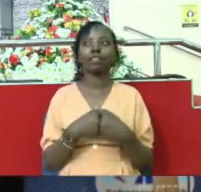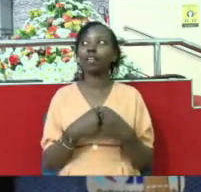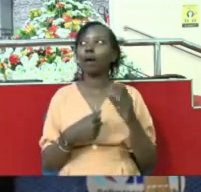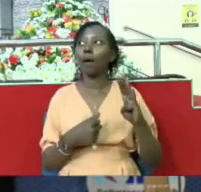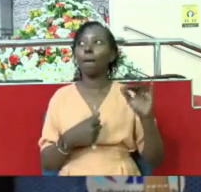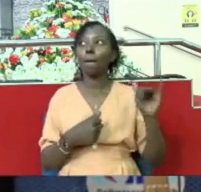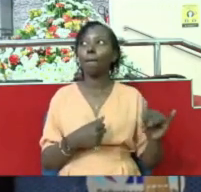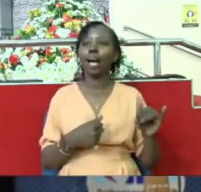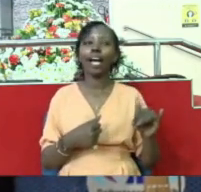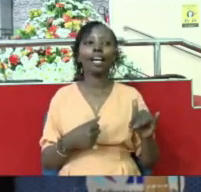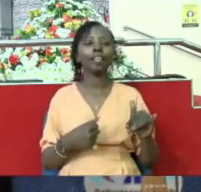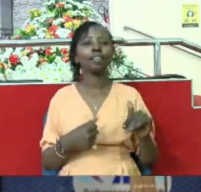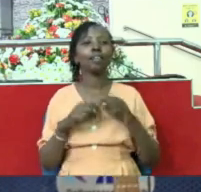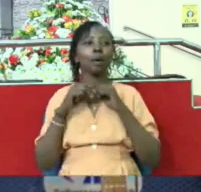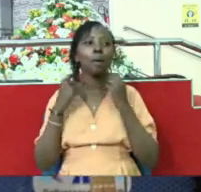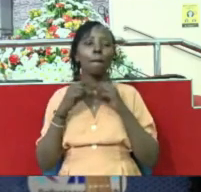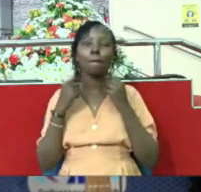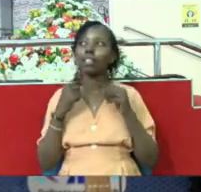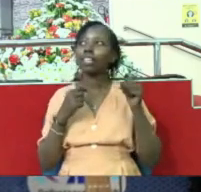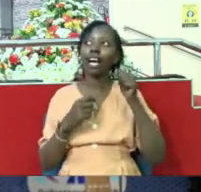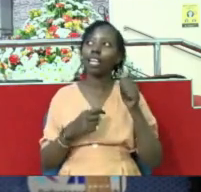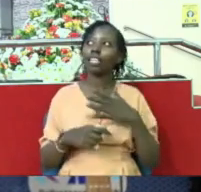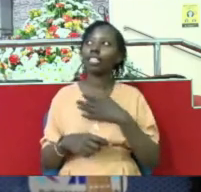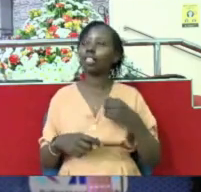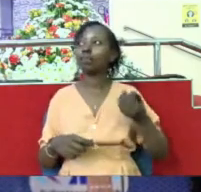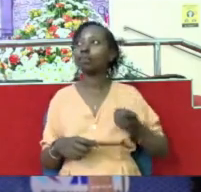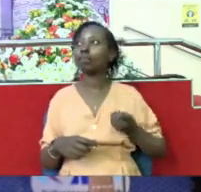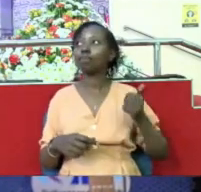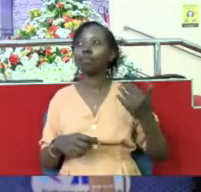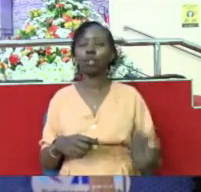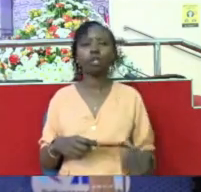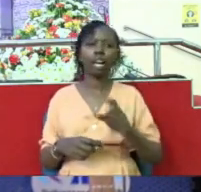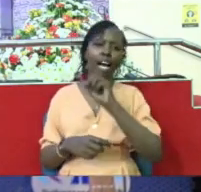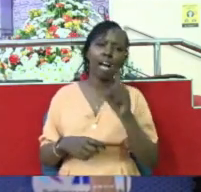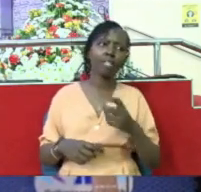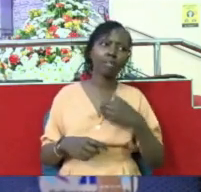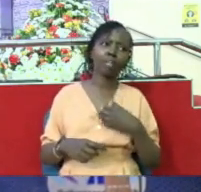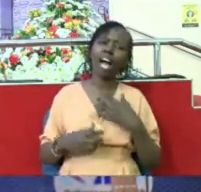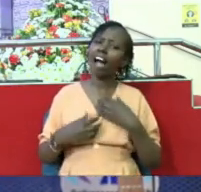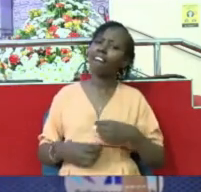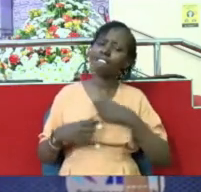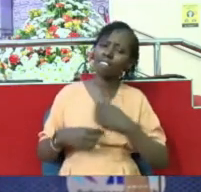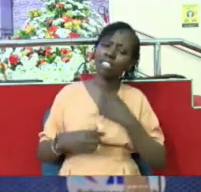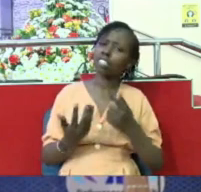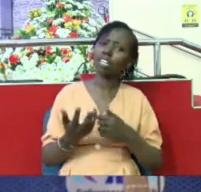Pastor Alice na pia. They asked me, kaniuliza, how many guests are you going to have? Je, uko na wageni